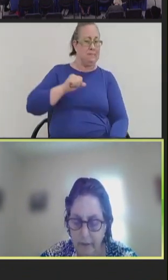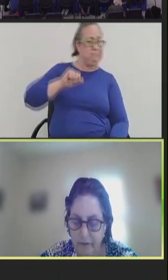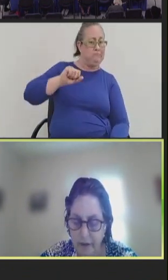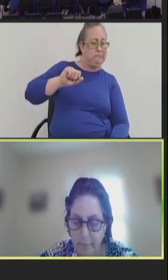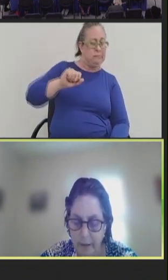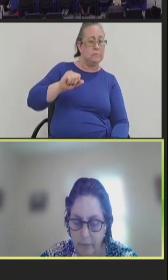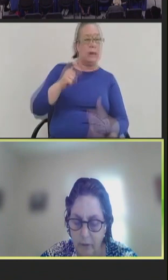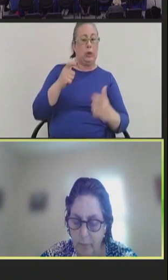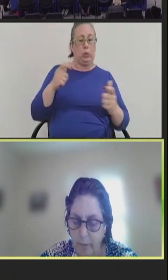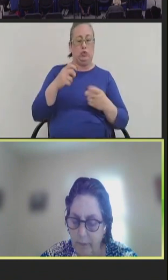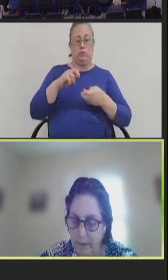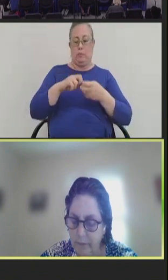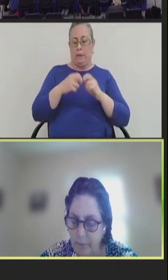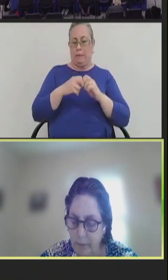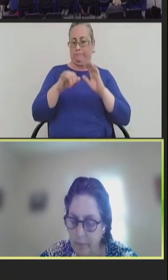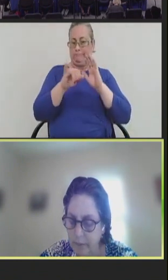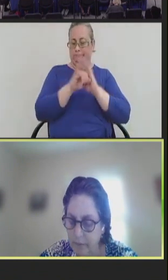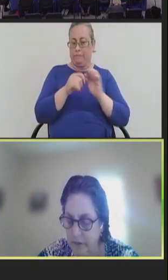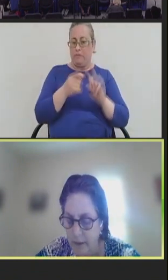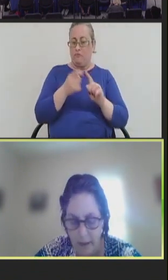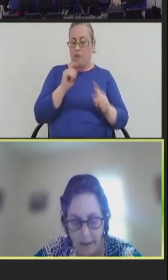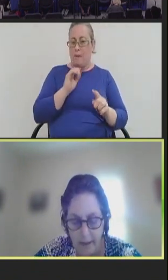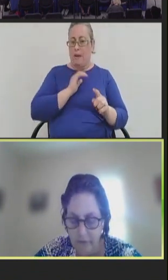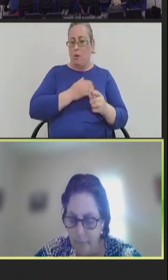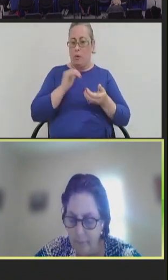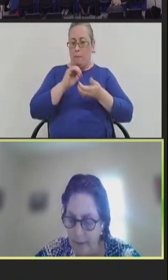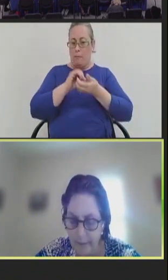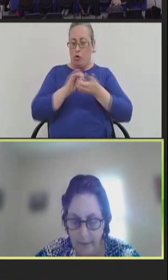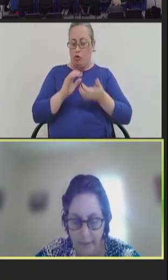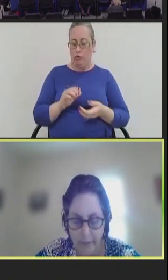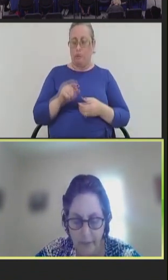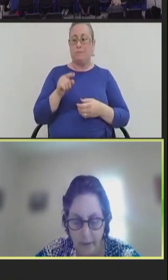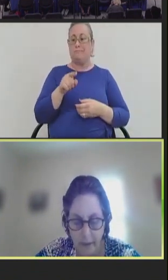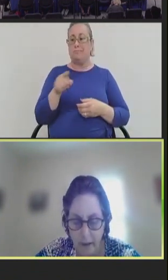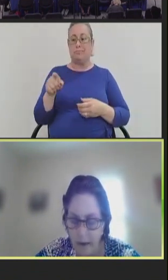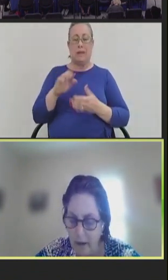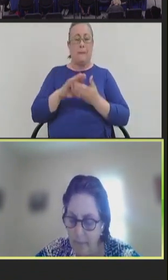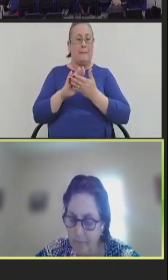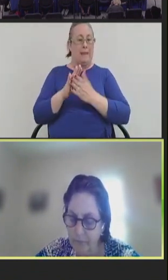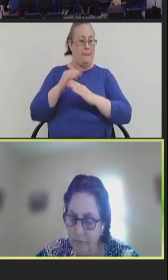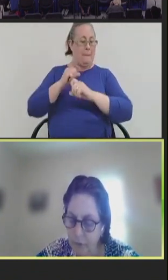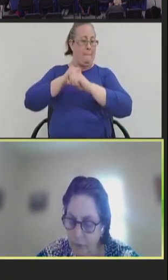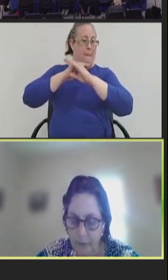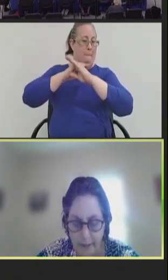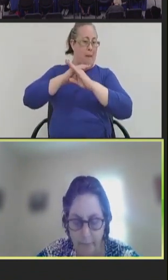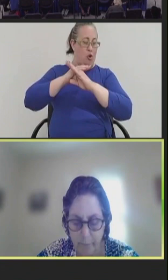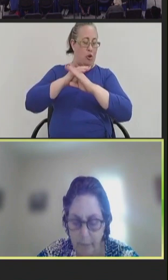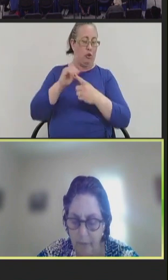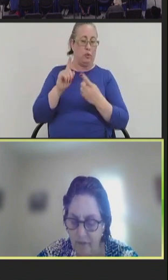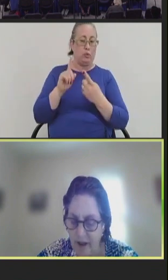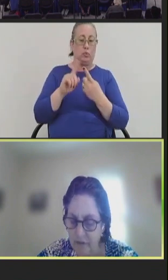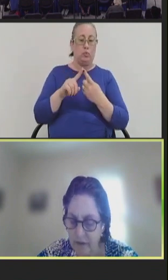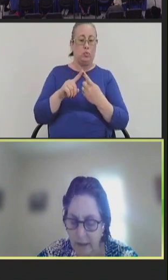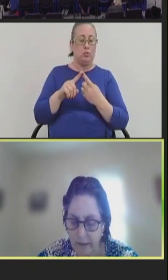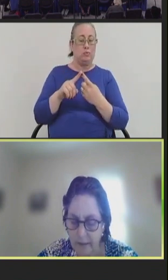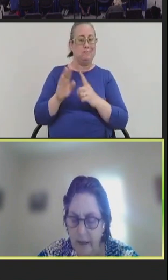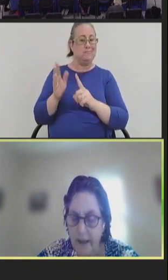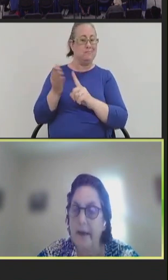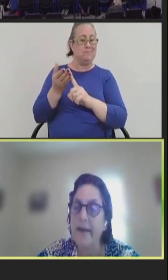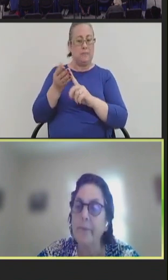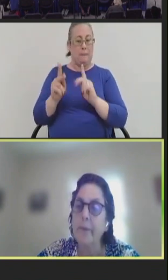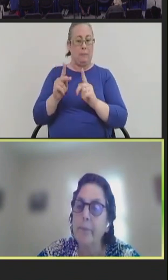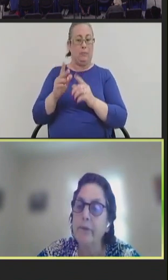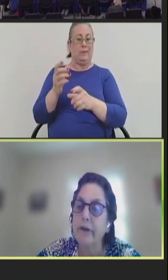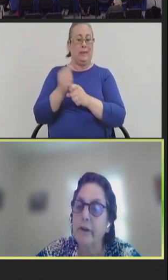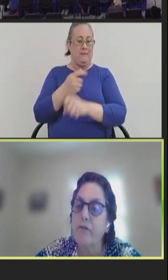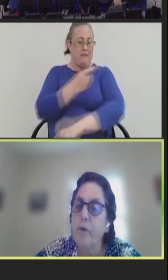been identified by our local public health departments as a barrier to getting people vaccinated,